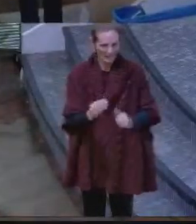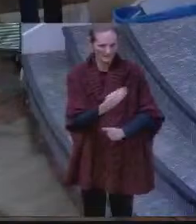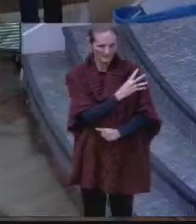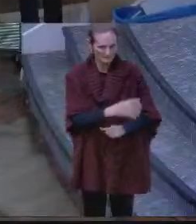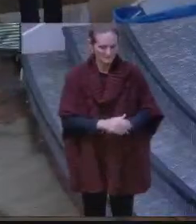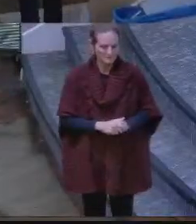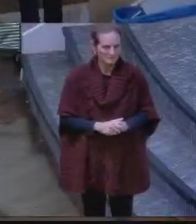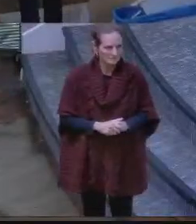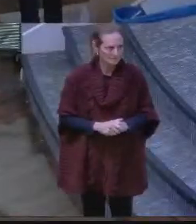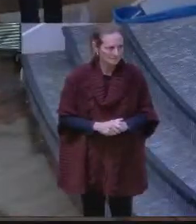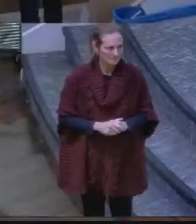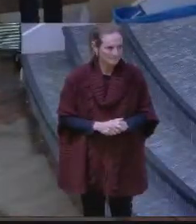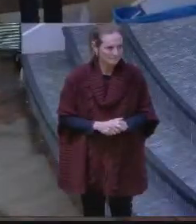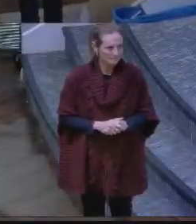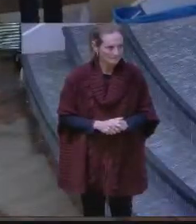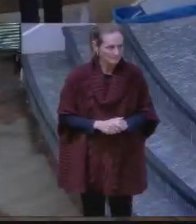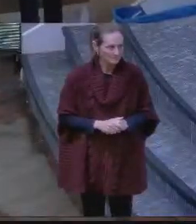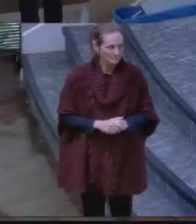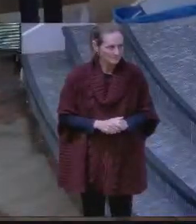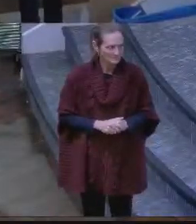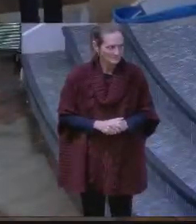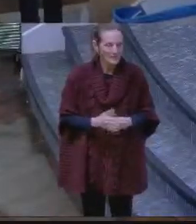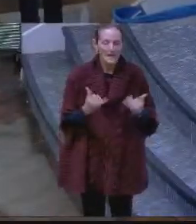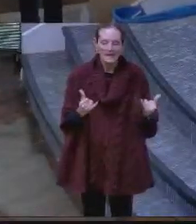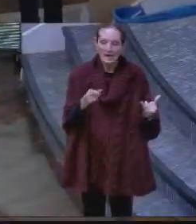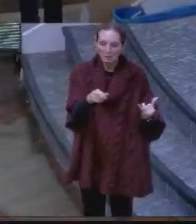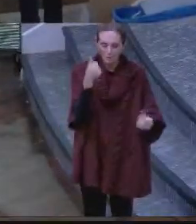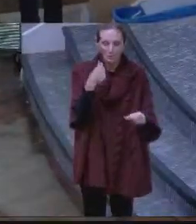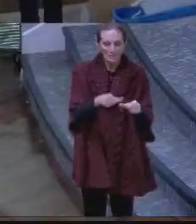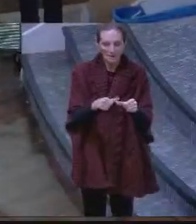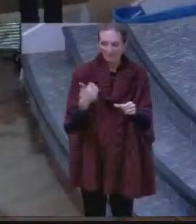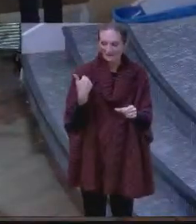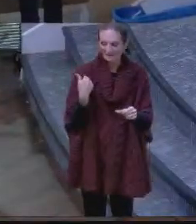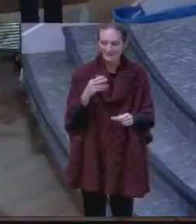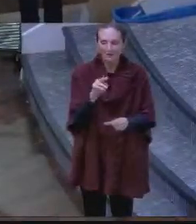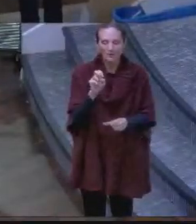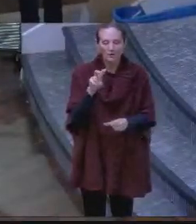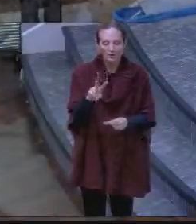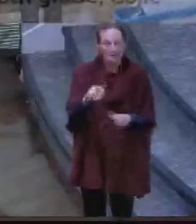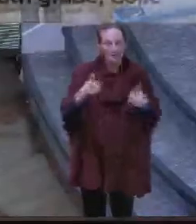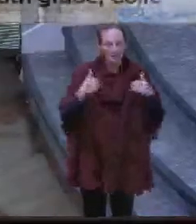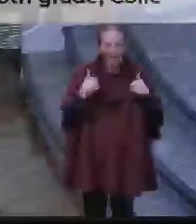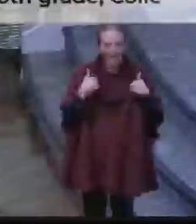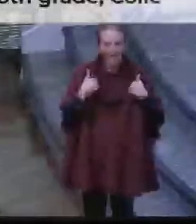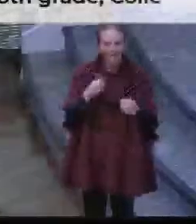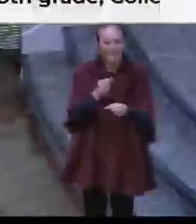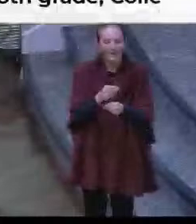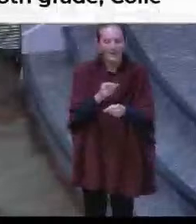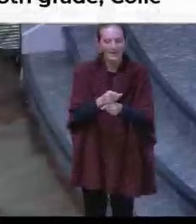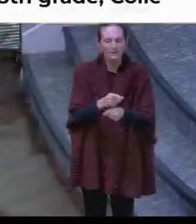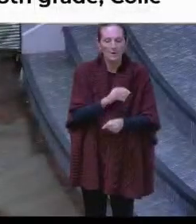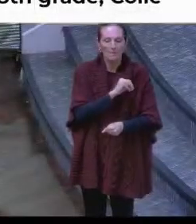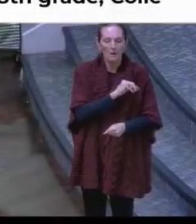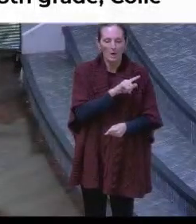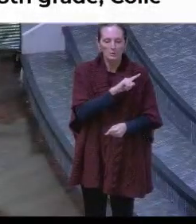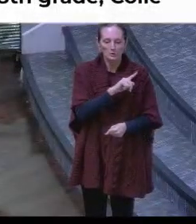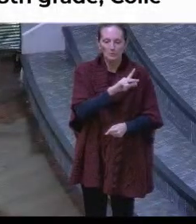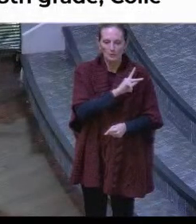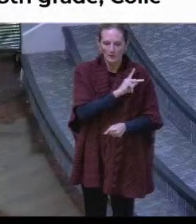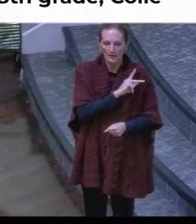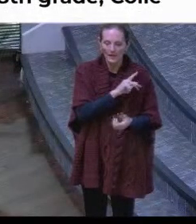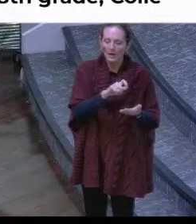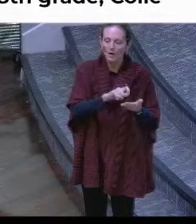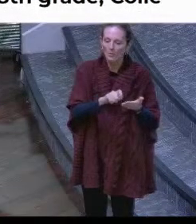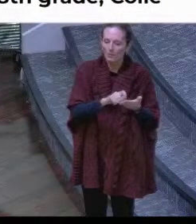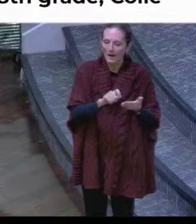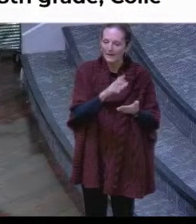As you may recall, this past November, we announced the winners of our annual Martin Luther King Jr. Art and Writing Contest,